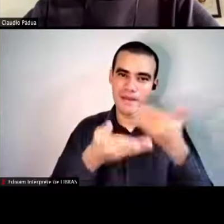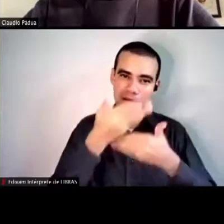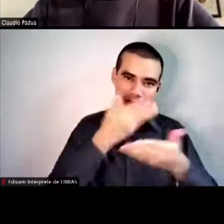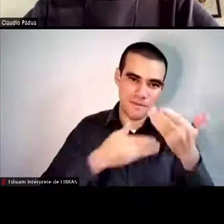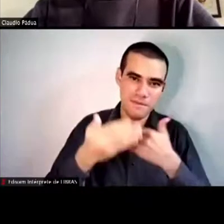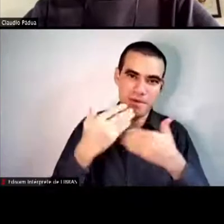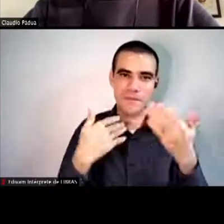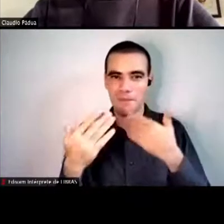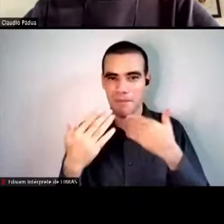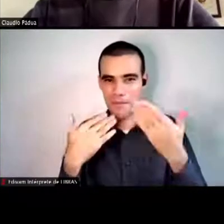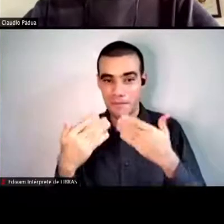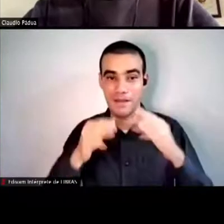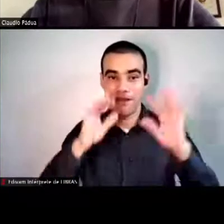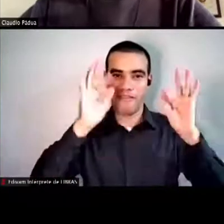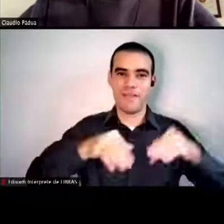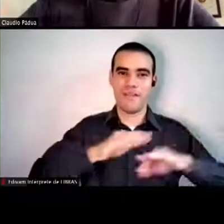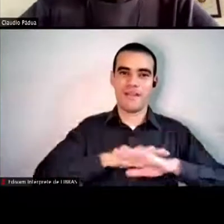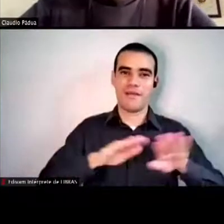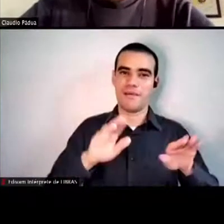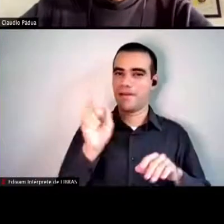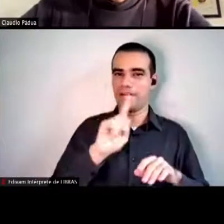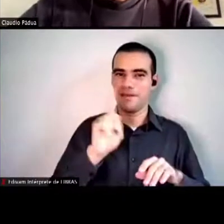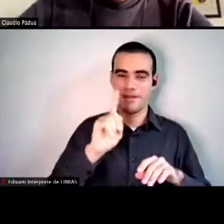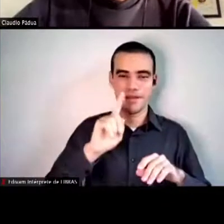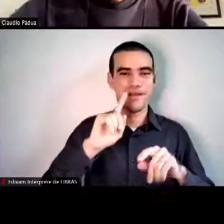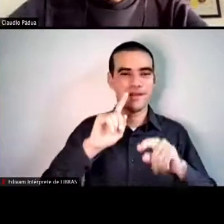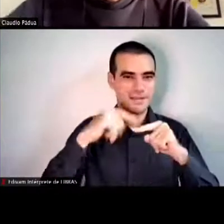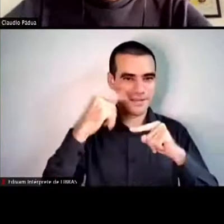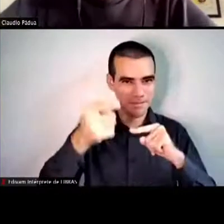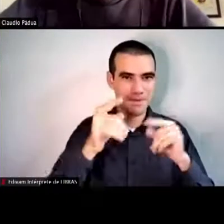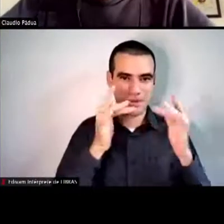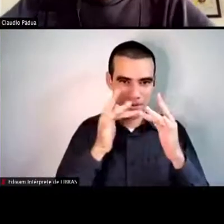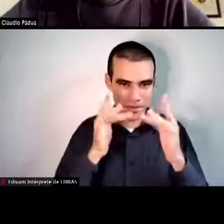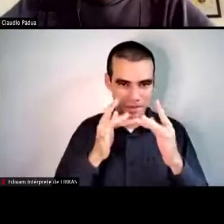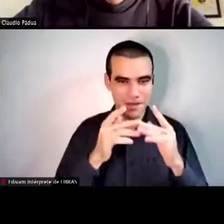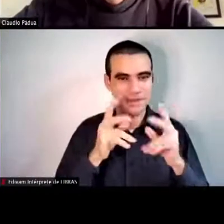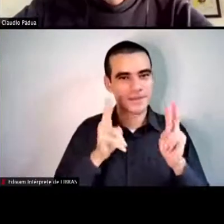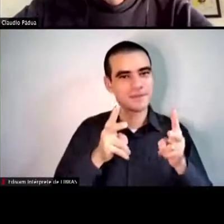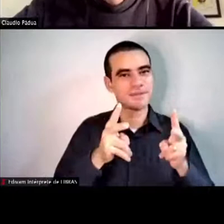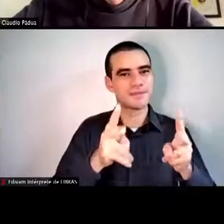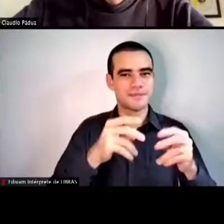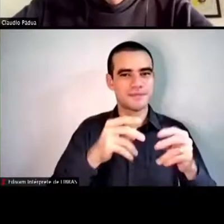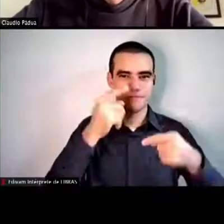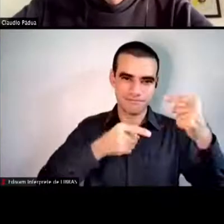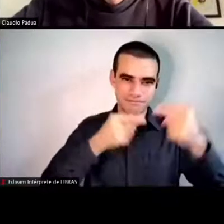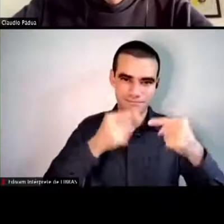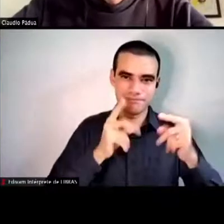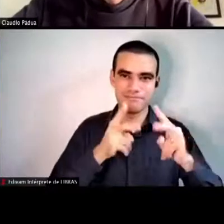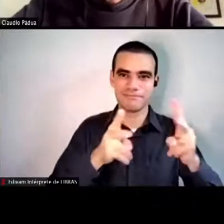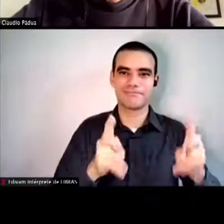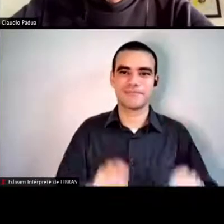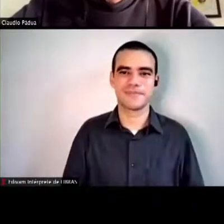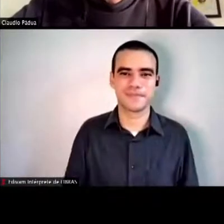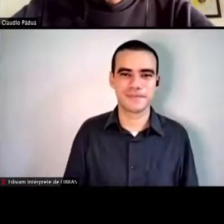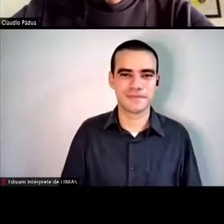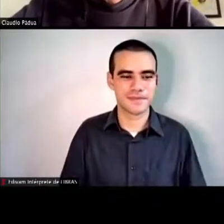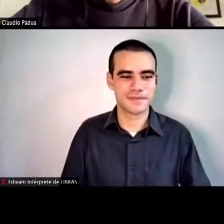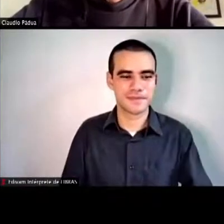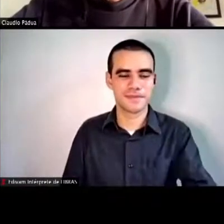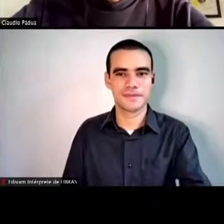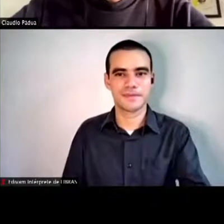contact. This conversation doesn't need to end here. We are going to follow, to go on with these